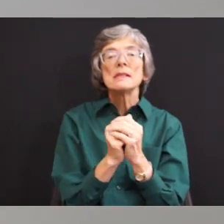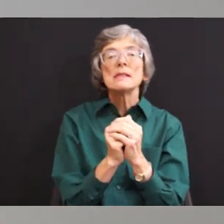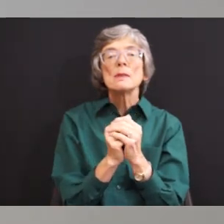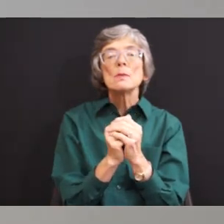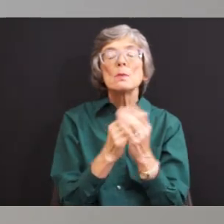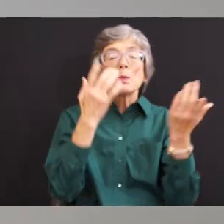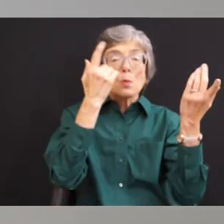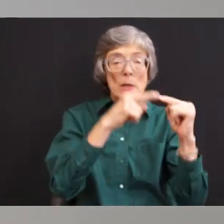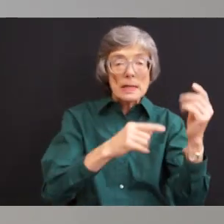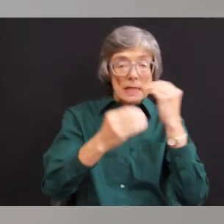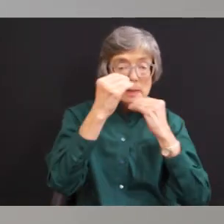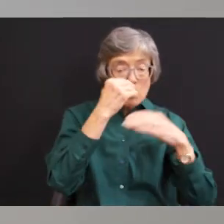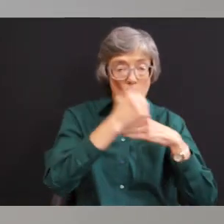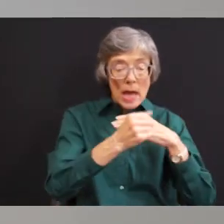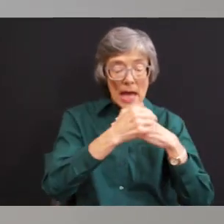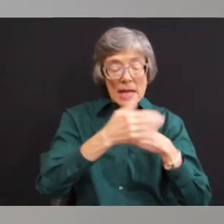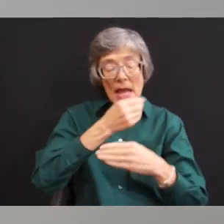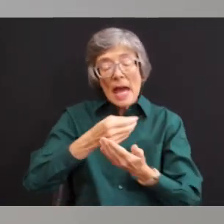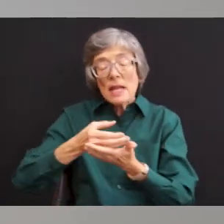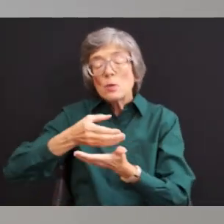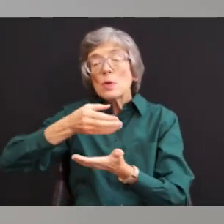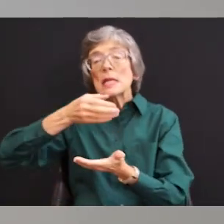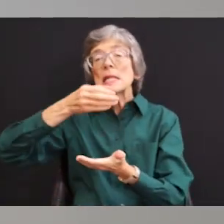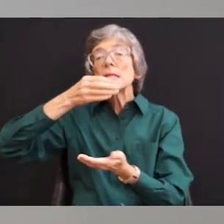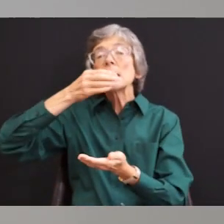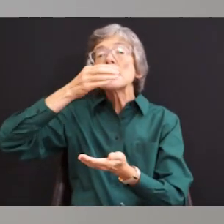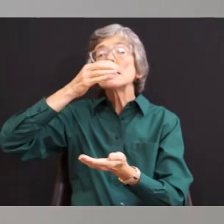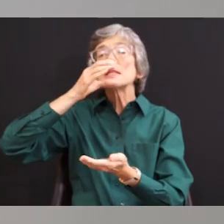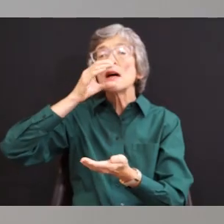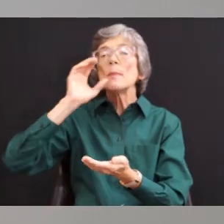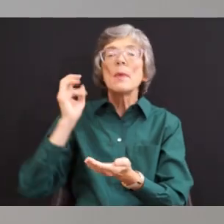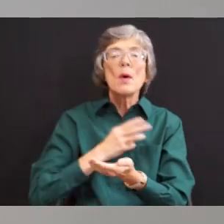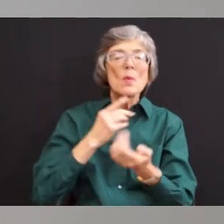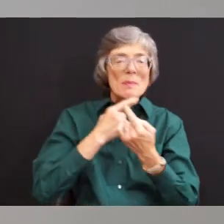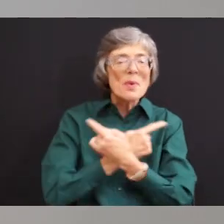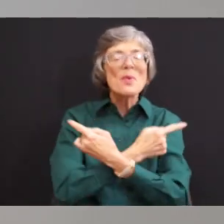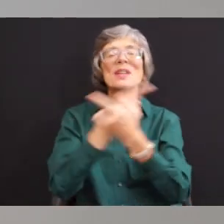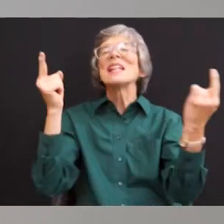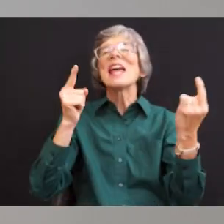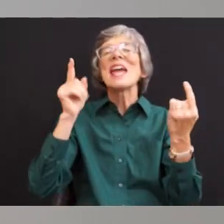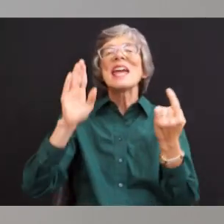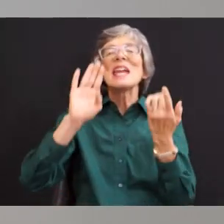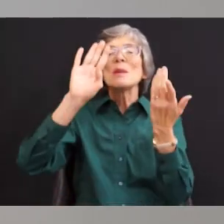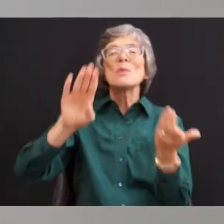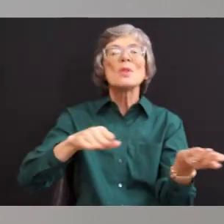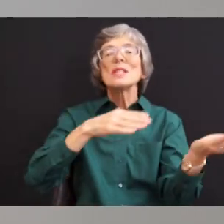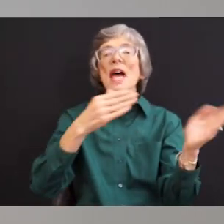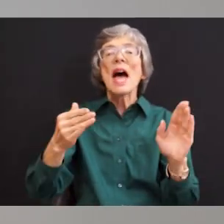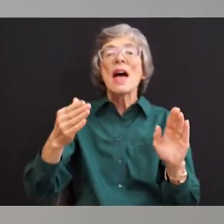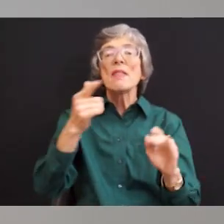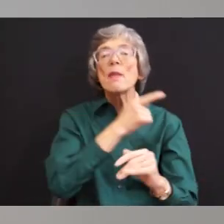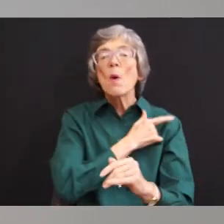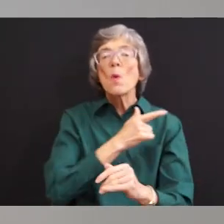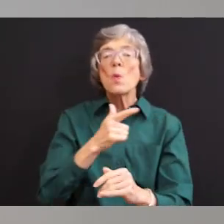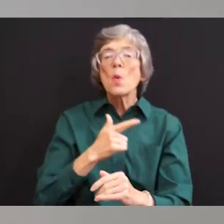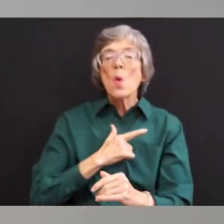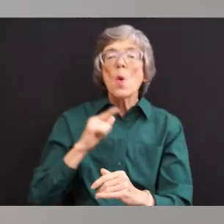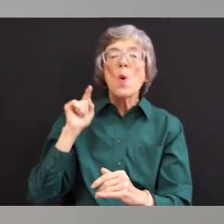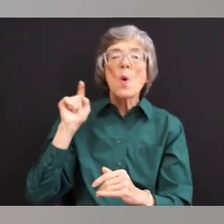When we eat this bread and drink this cup, we proclaim your death, O